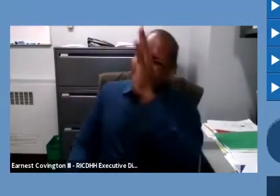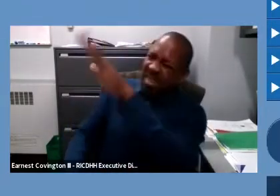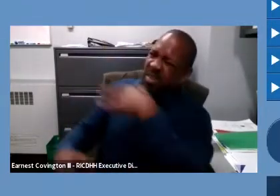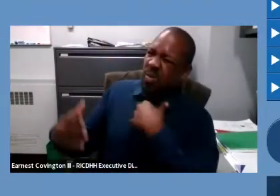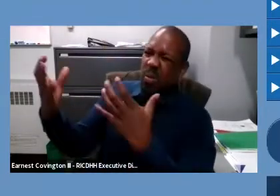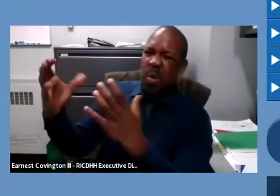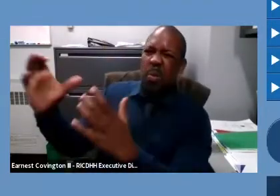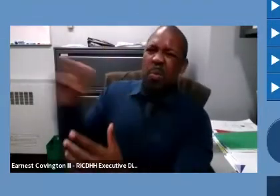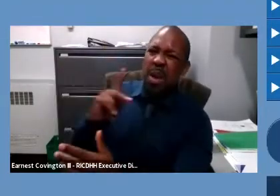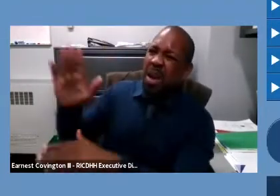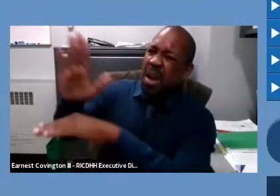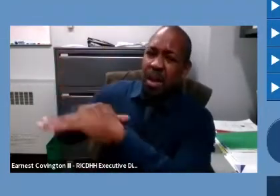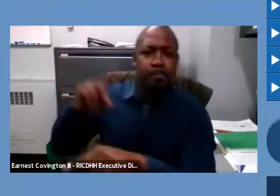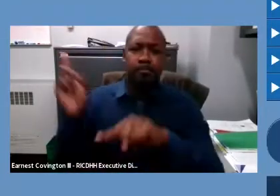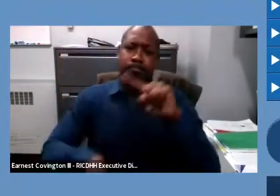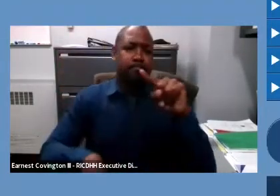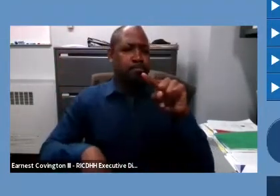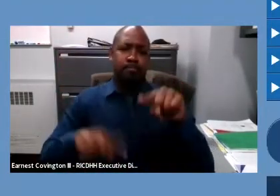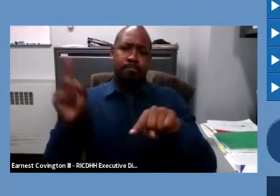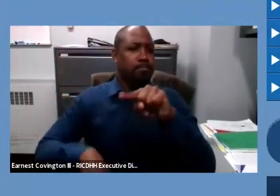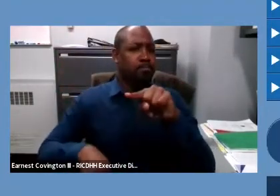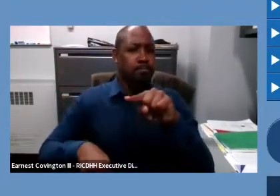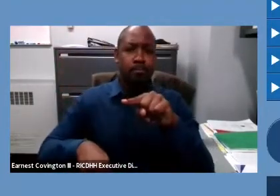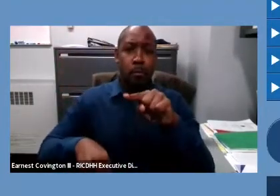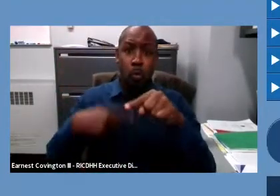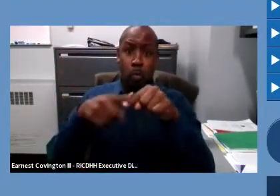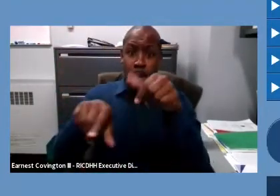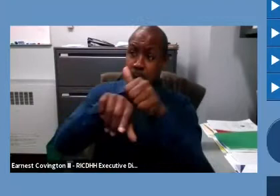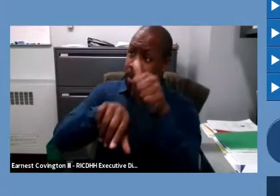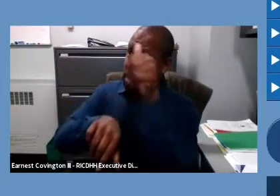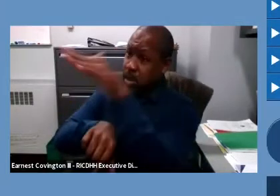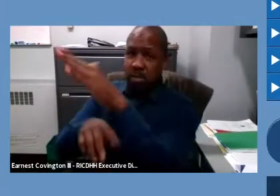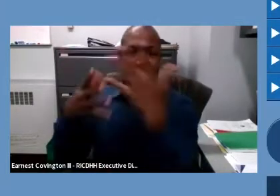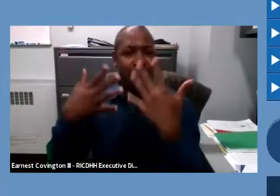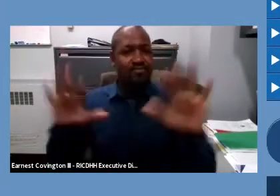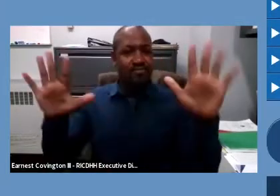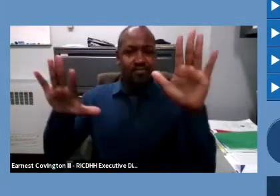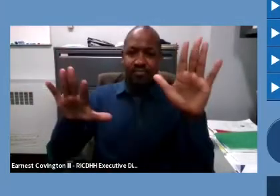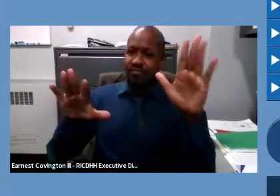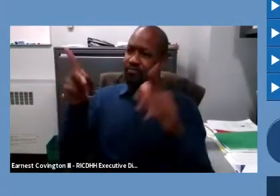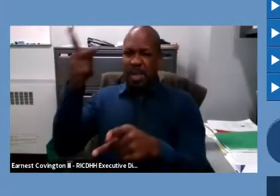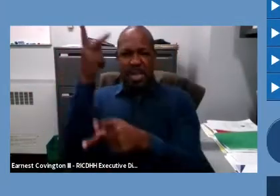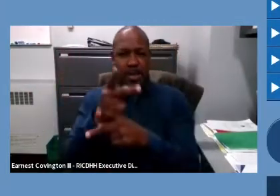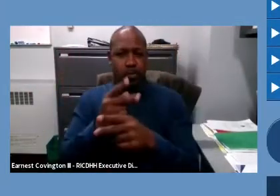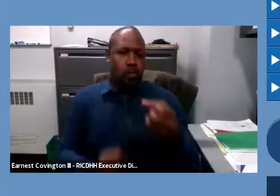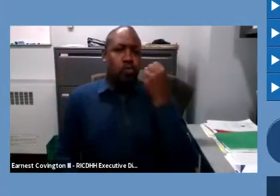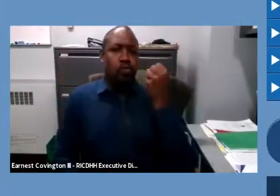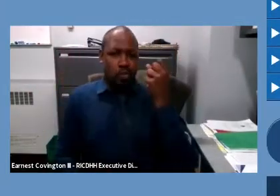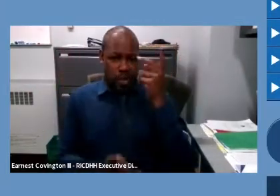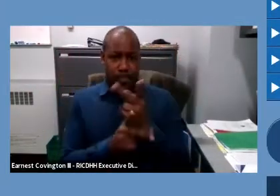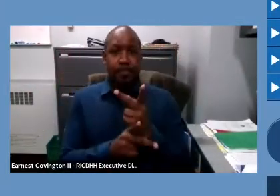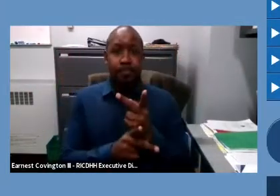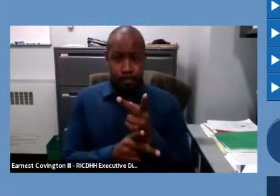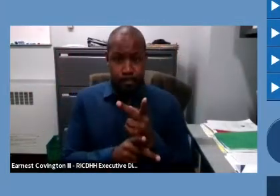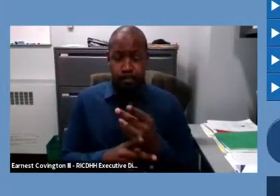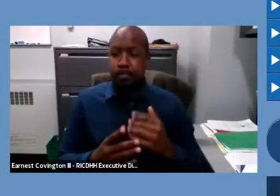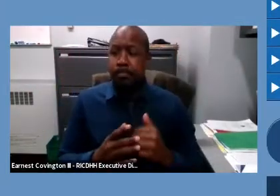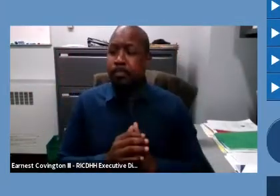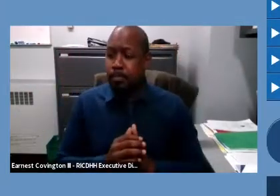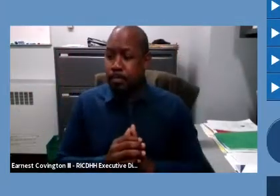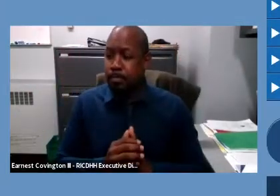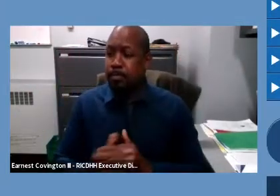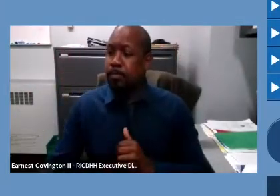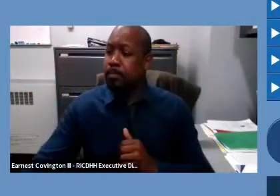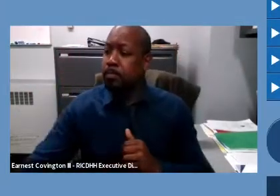When you send in a complaint to the Department of Health, you cannot withdraw it. Once it is sent in, the complaint